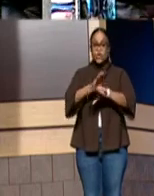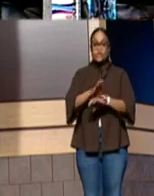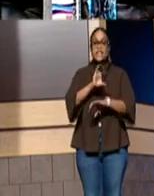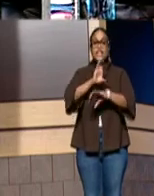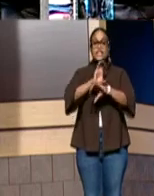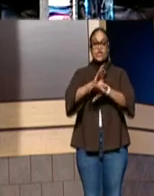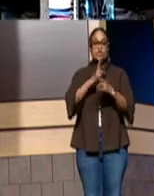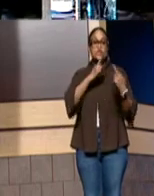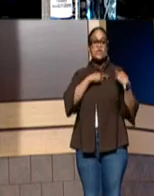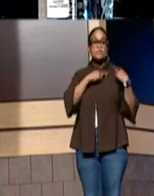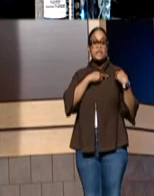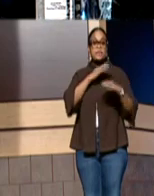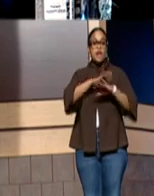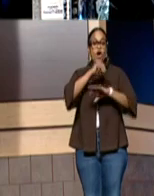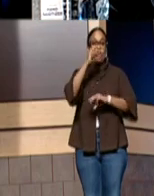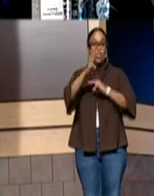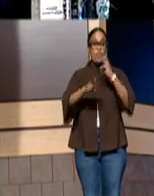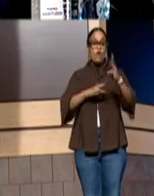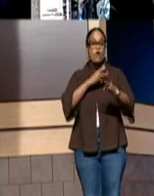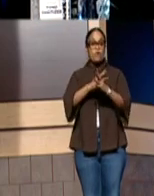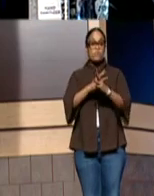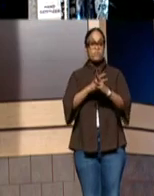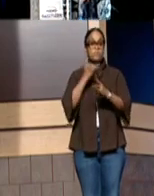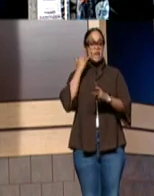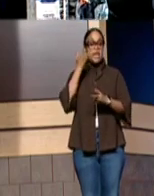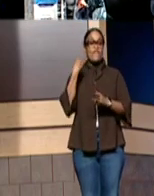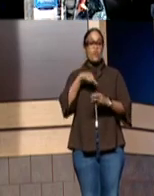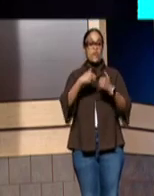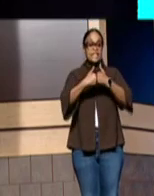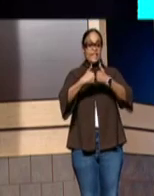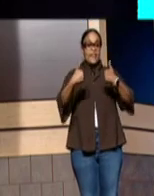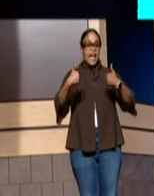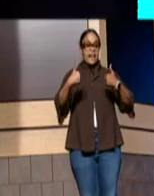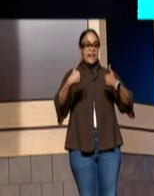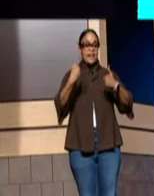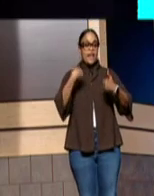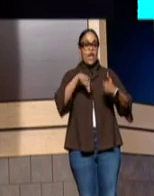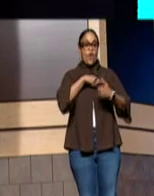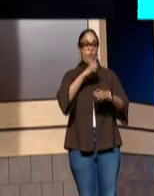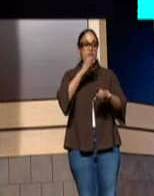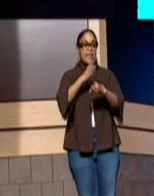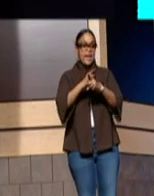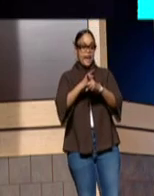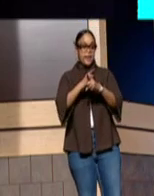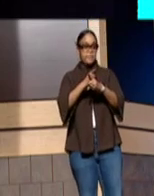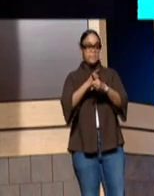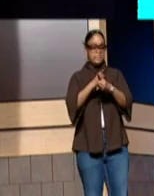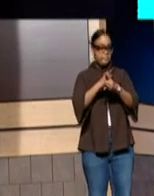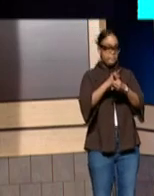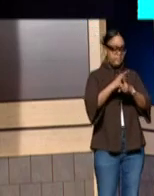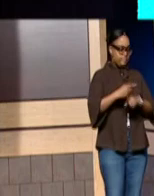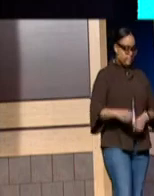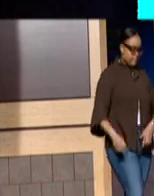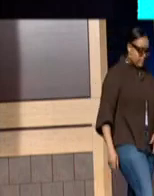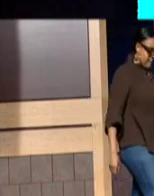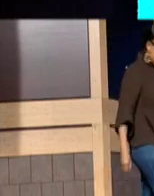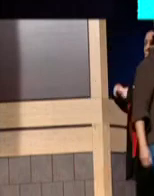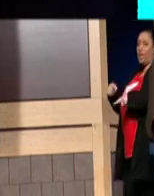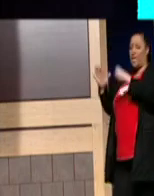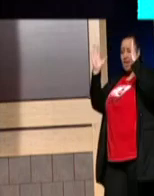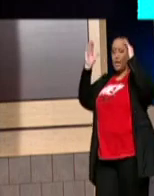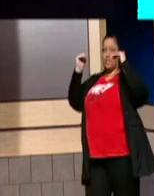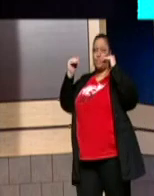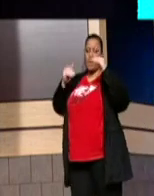church's role to call the world. If we are divided, if we can't get together, we cannot expect people to